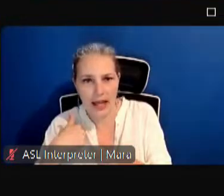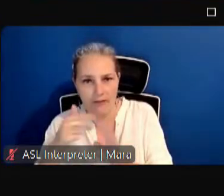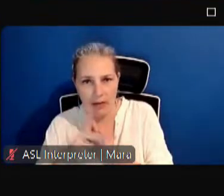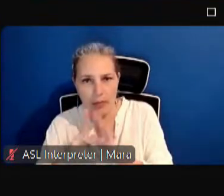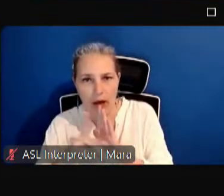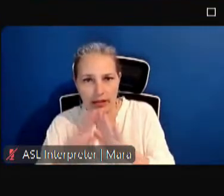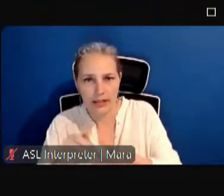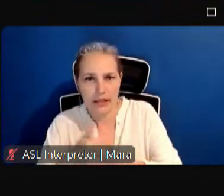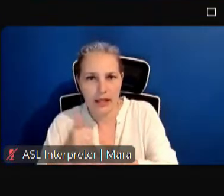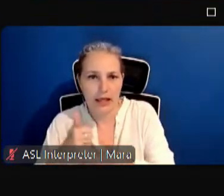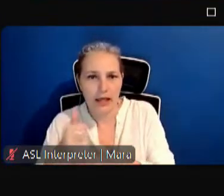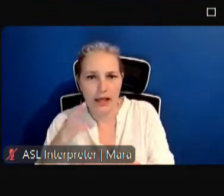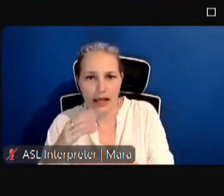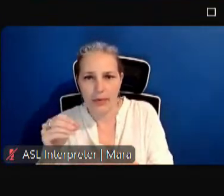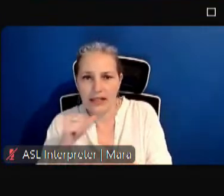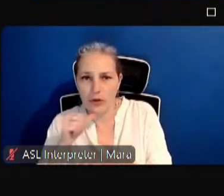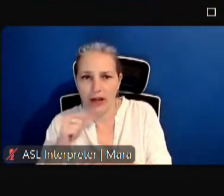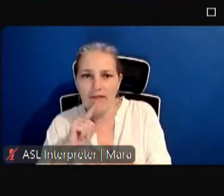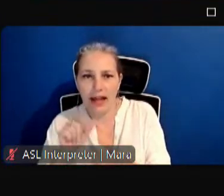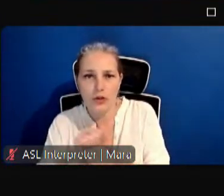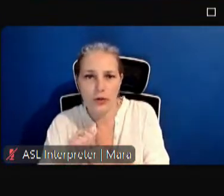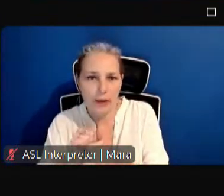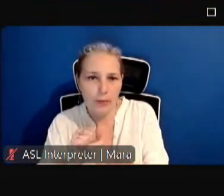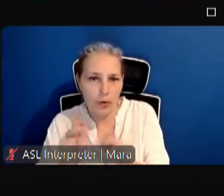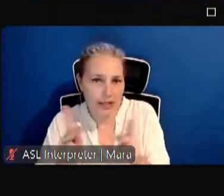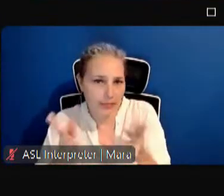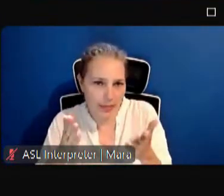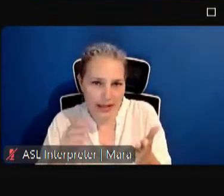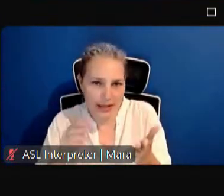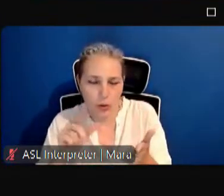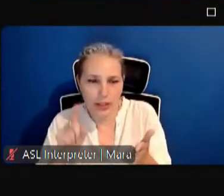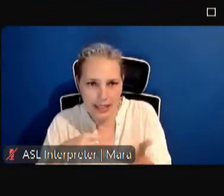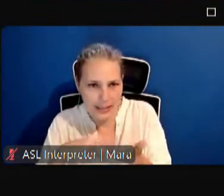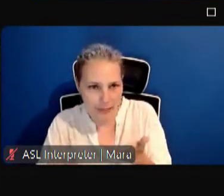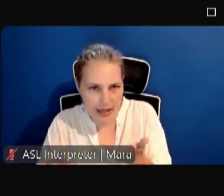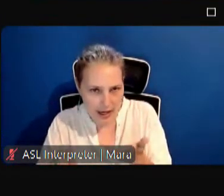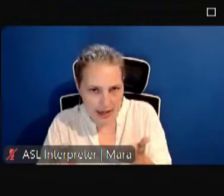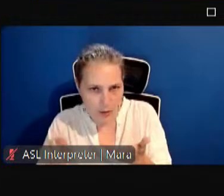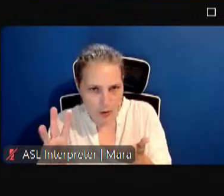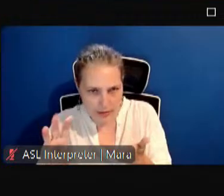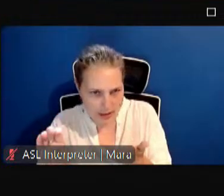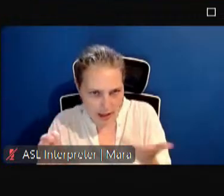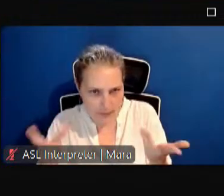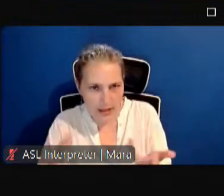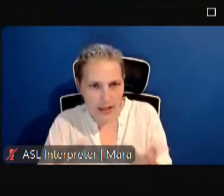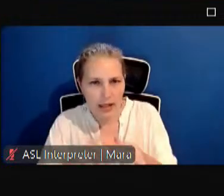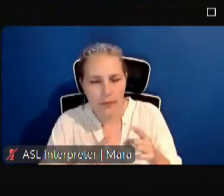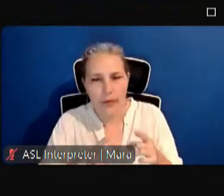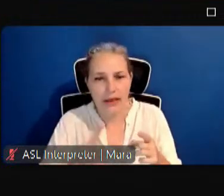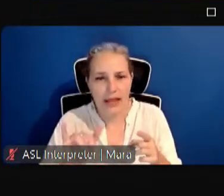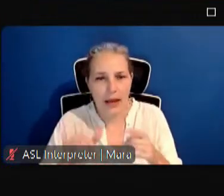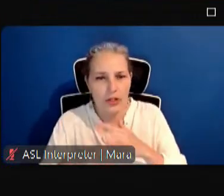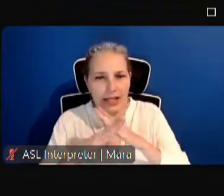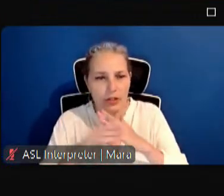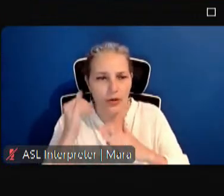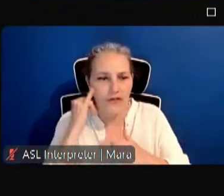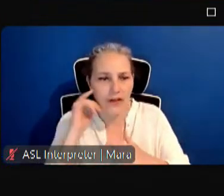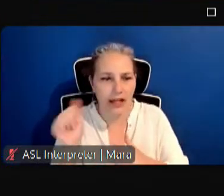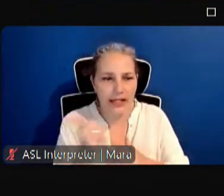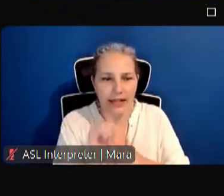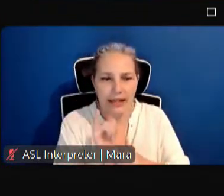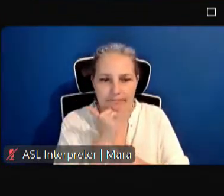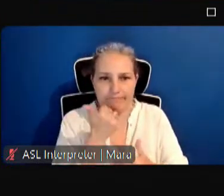exempt from workers' compensation. This is important because it's going to protect you in the case of an accident or damage claims that occurred during the project or on your